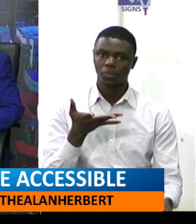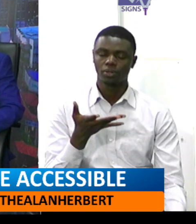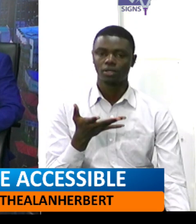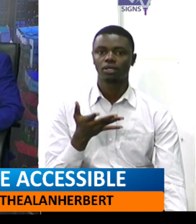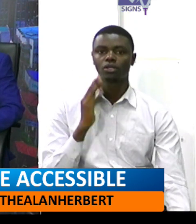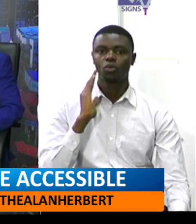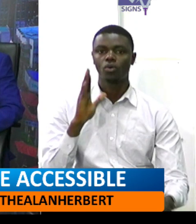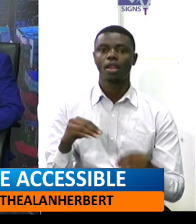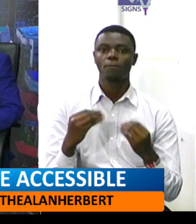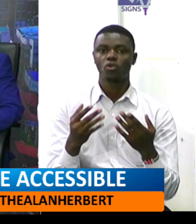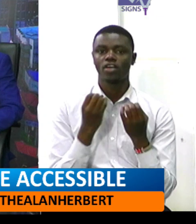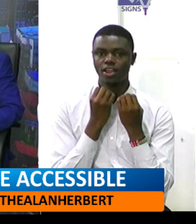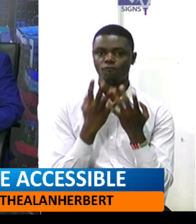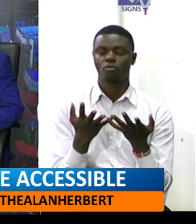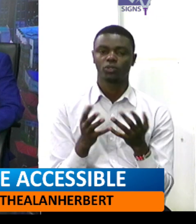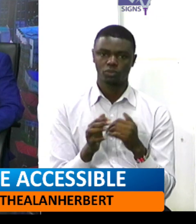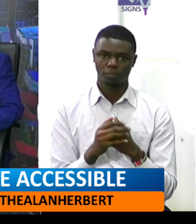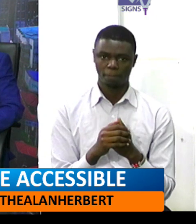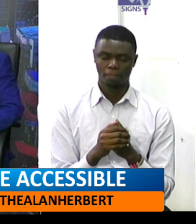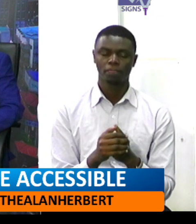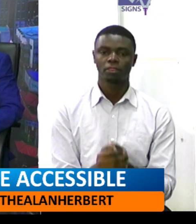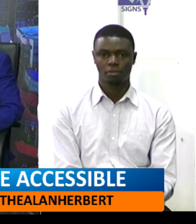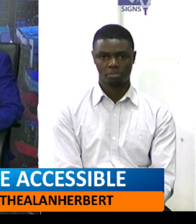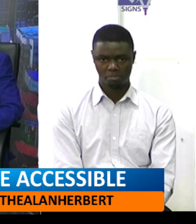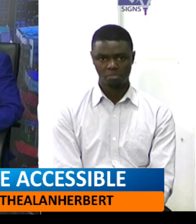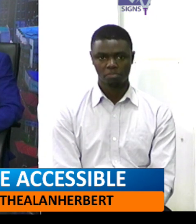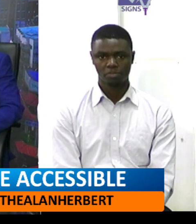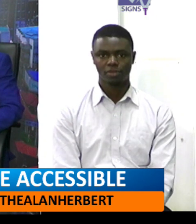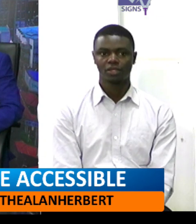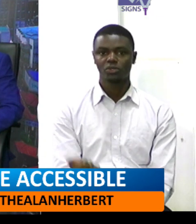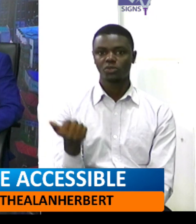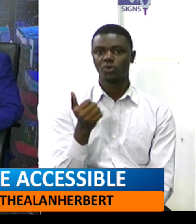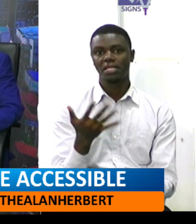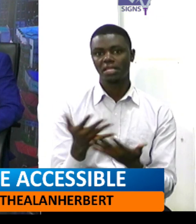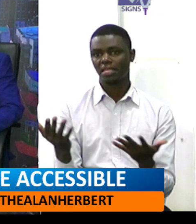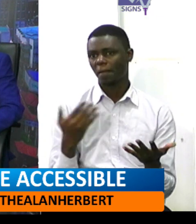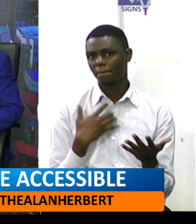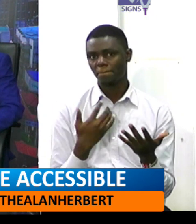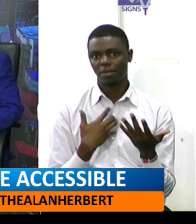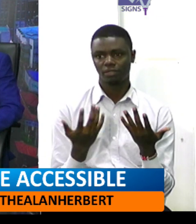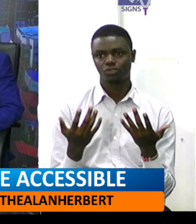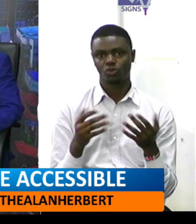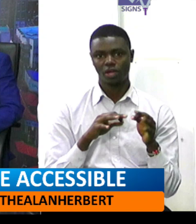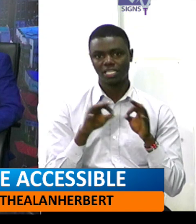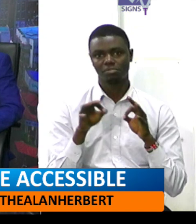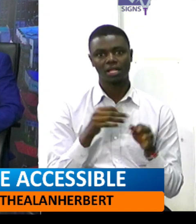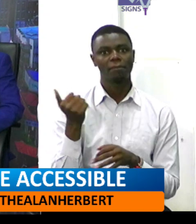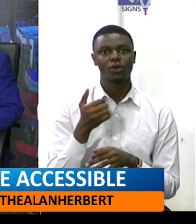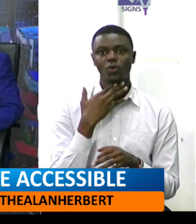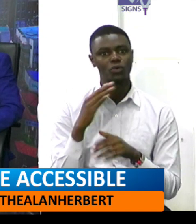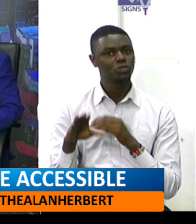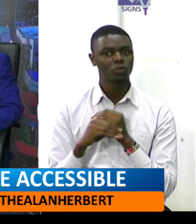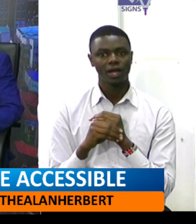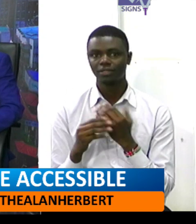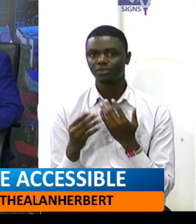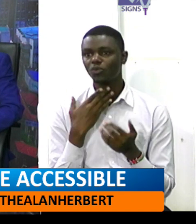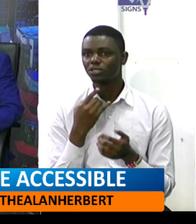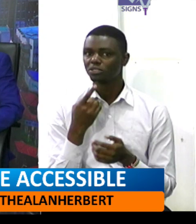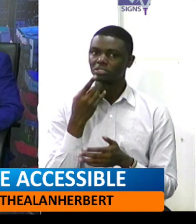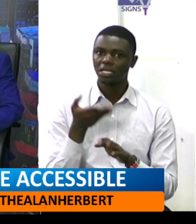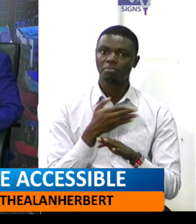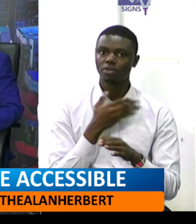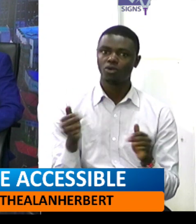and provide information. All right. Anything that we've not touched base on that you would want to say